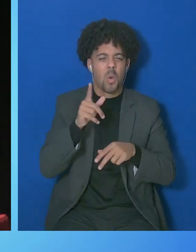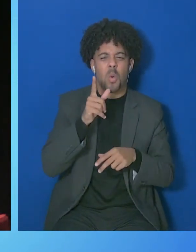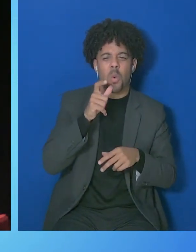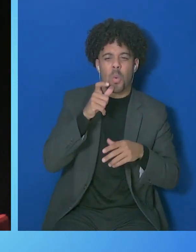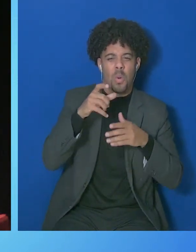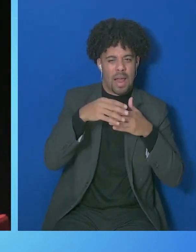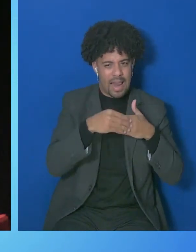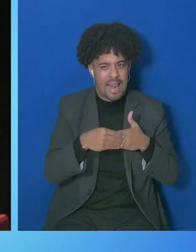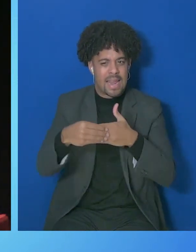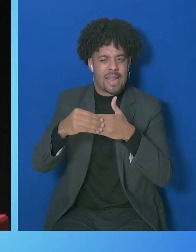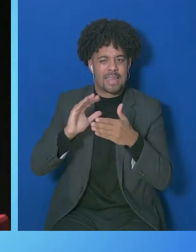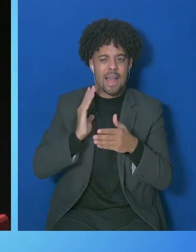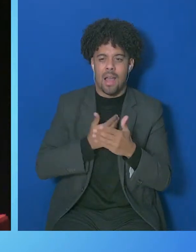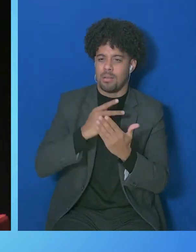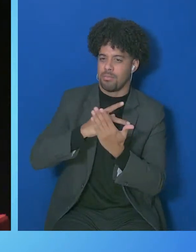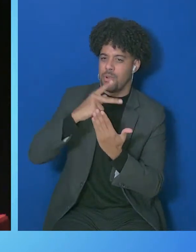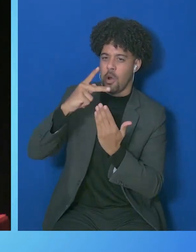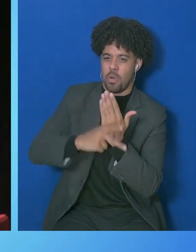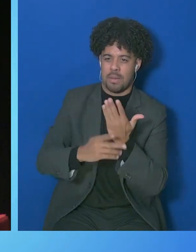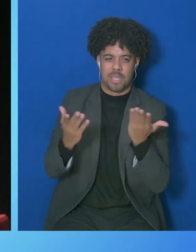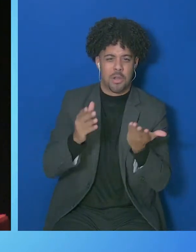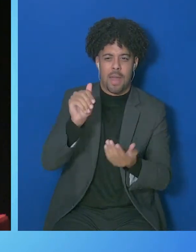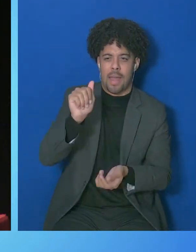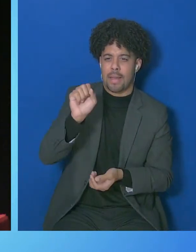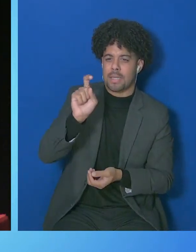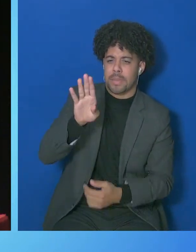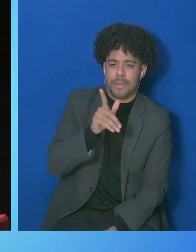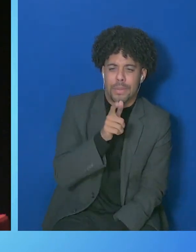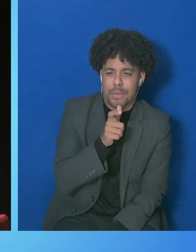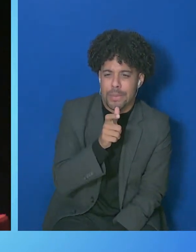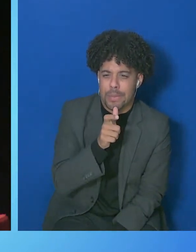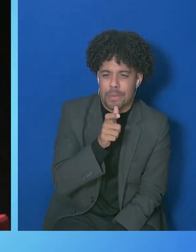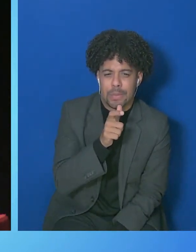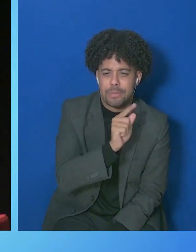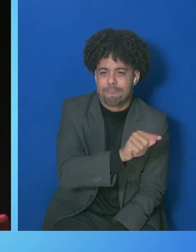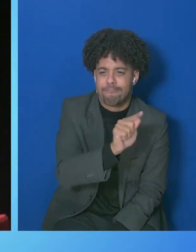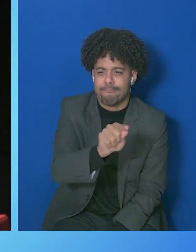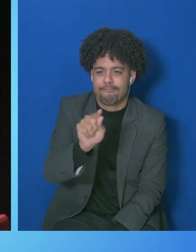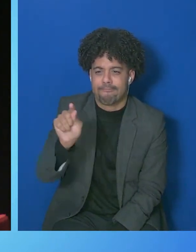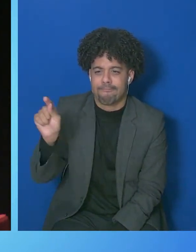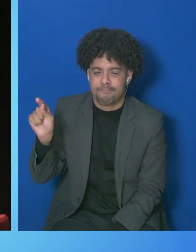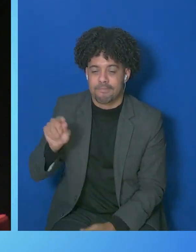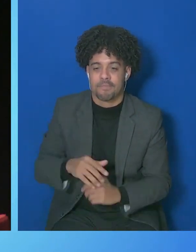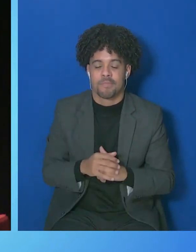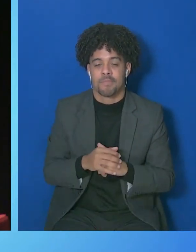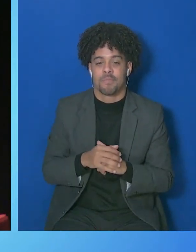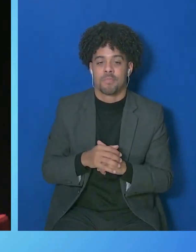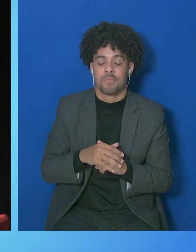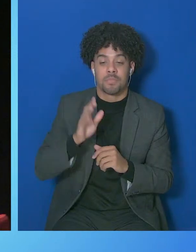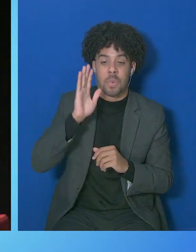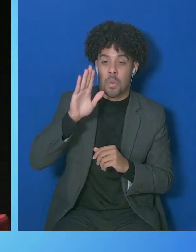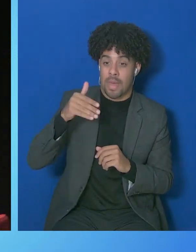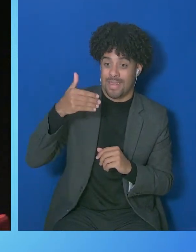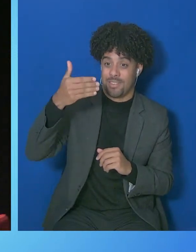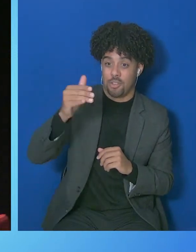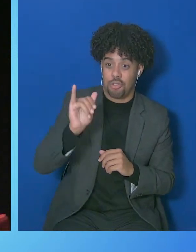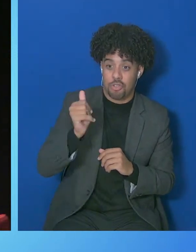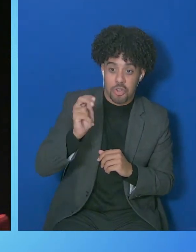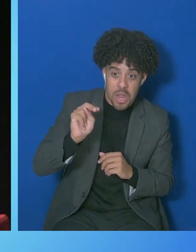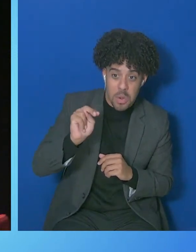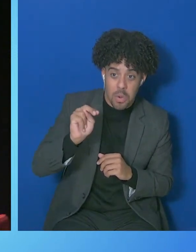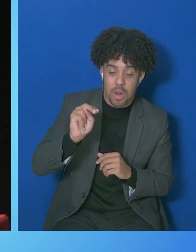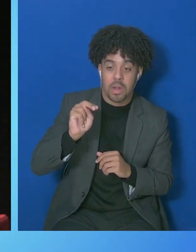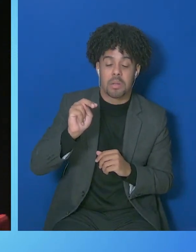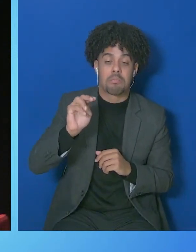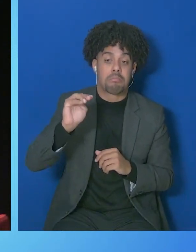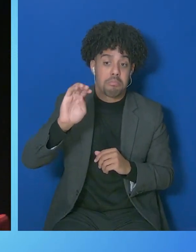We will be bringing contracts to you, our board, in January and again in March, perhaps some additional contracts